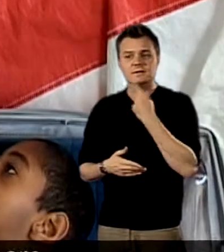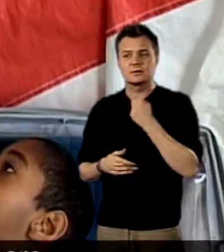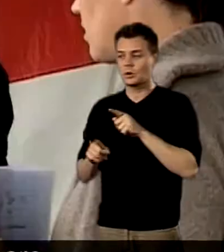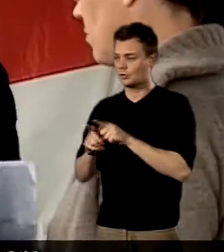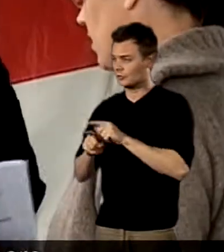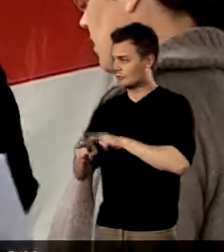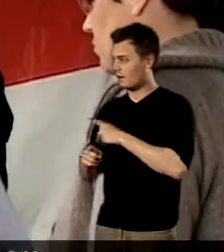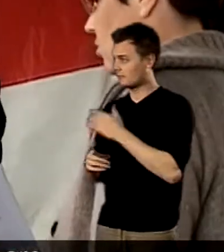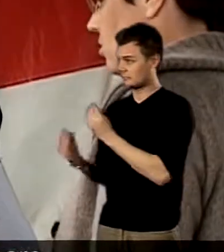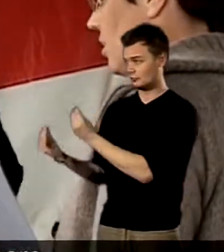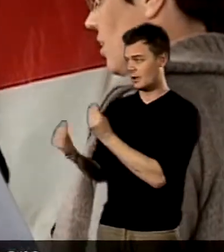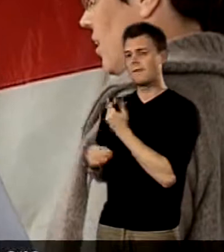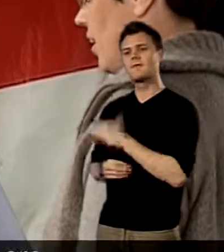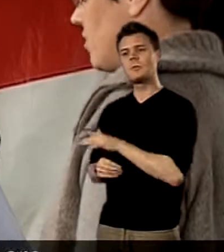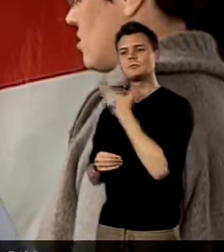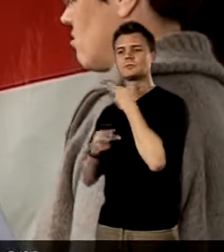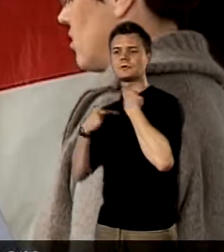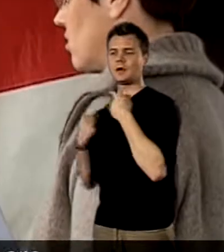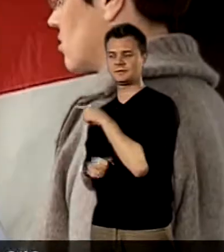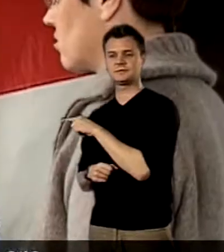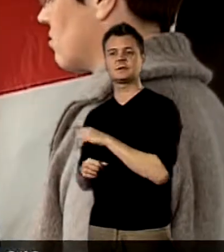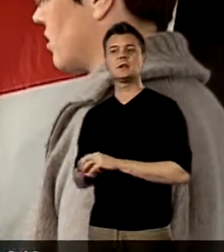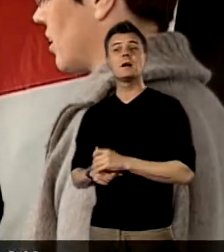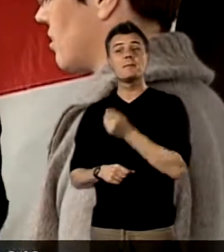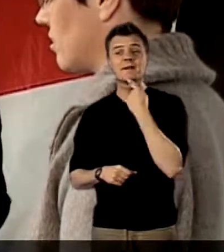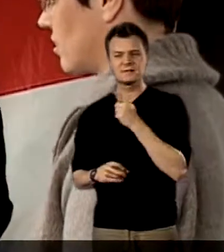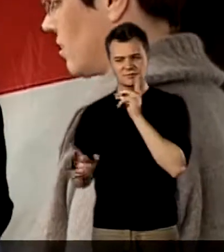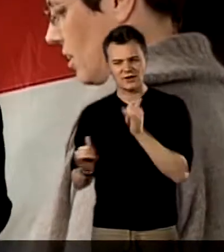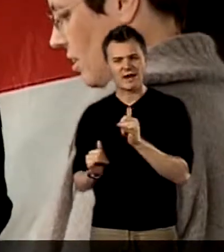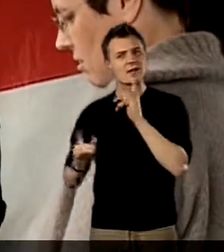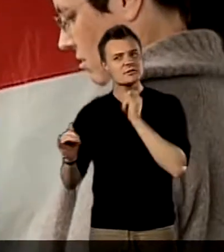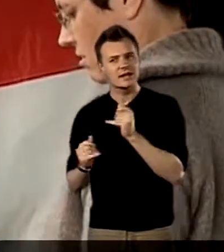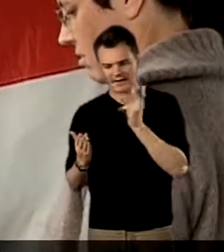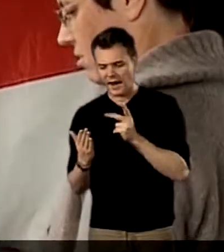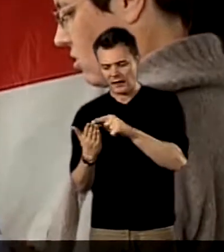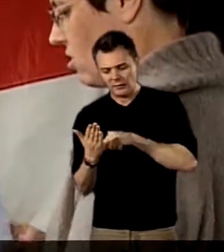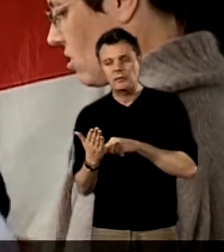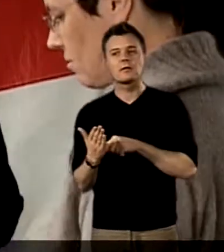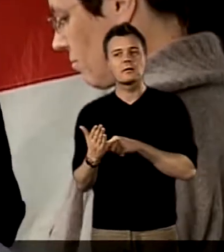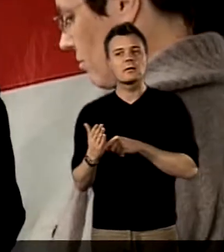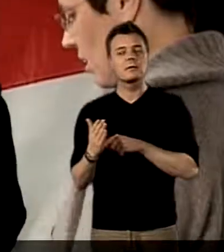nurse. All medicines are checked and double-checked for all trips and outings from the barge.